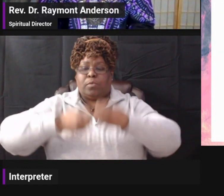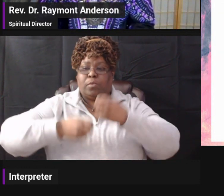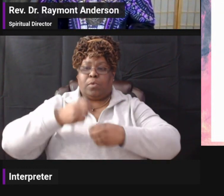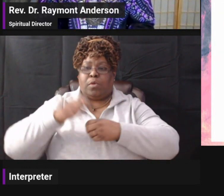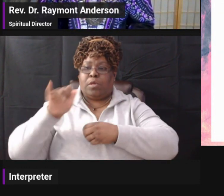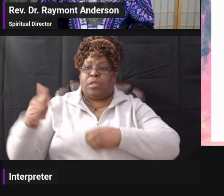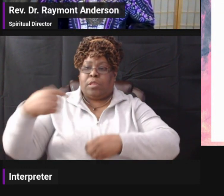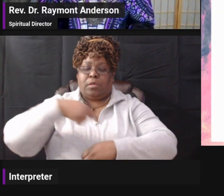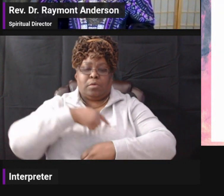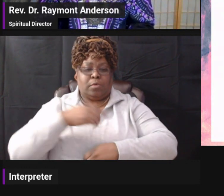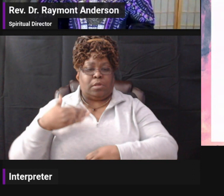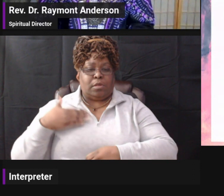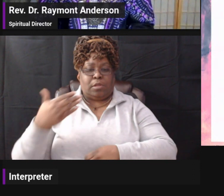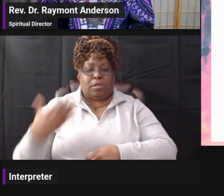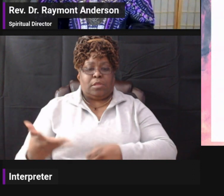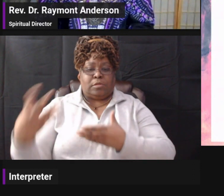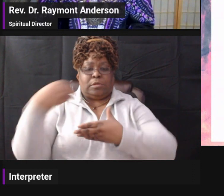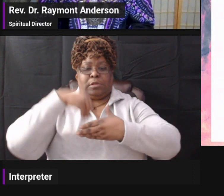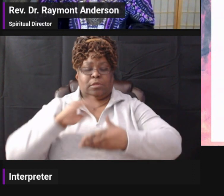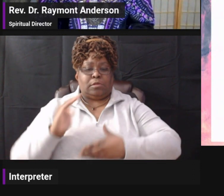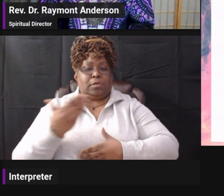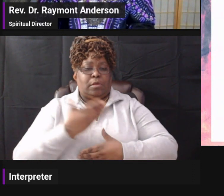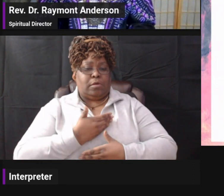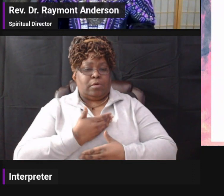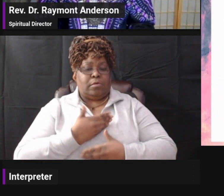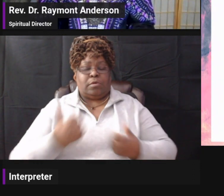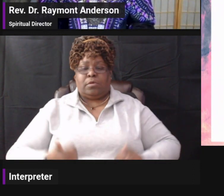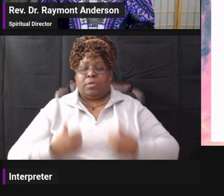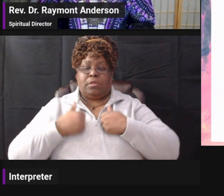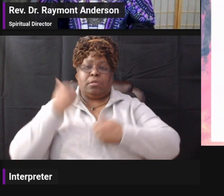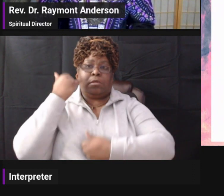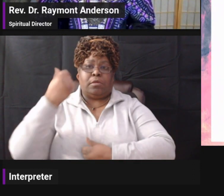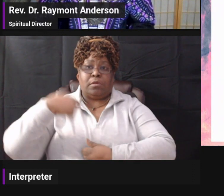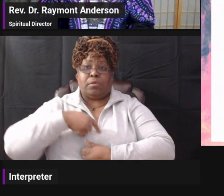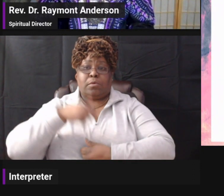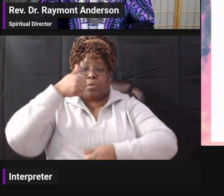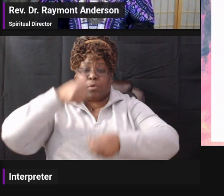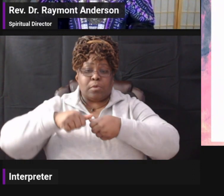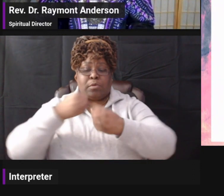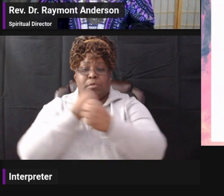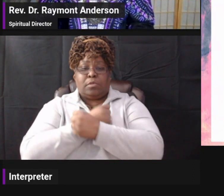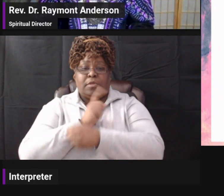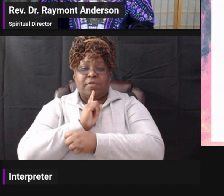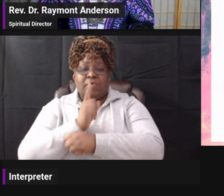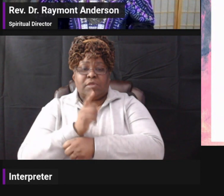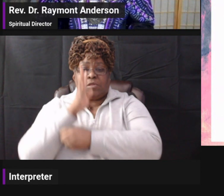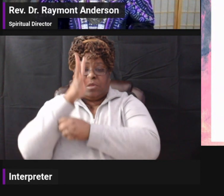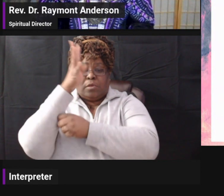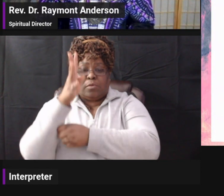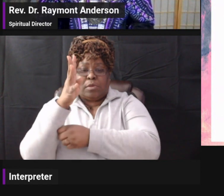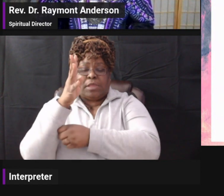difficulties that we have allowed to enter our lives when we remember that love is